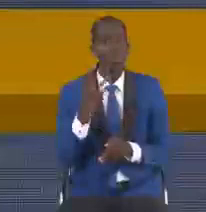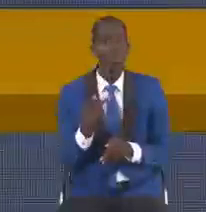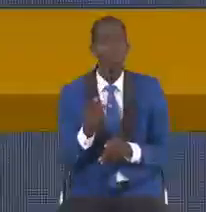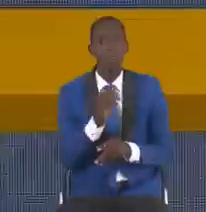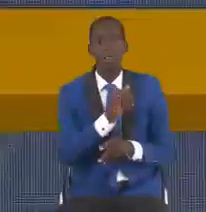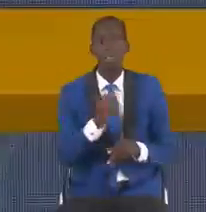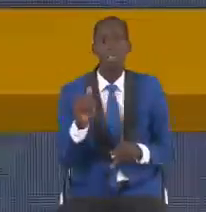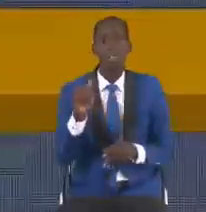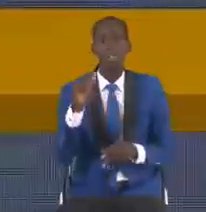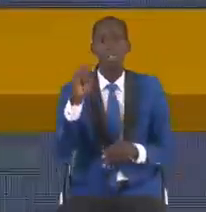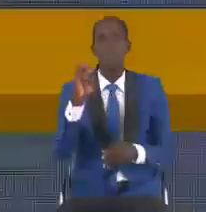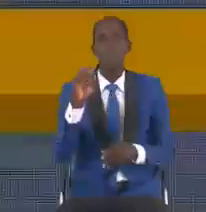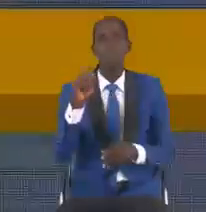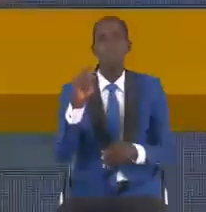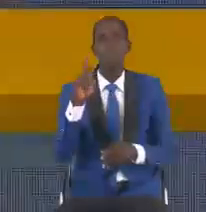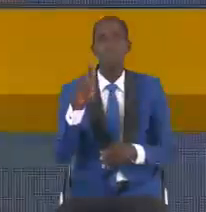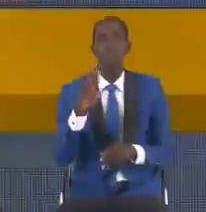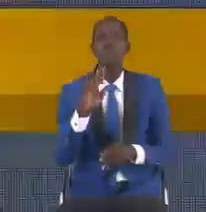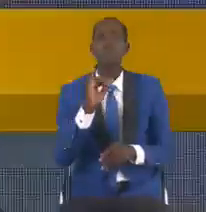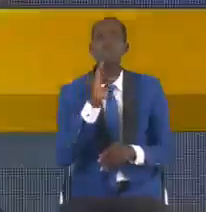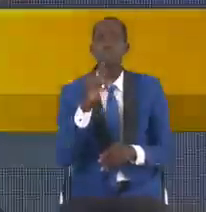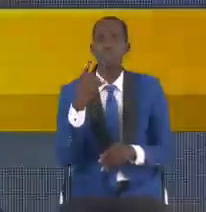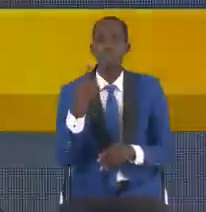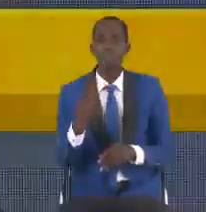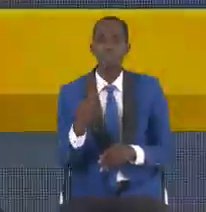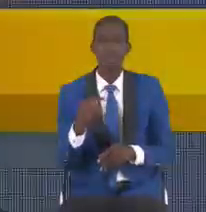Paul the apostle, and he had been